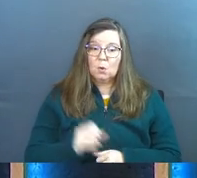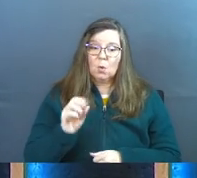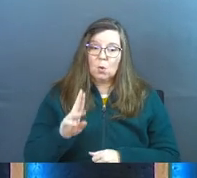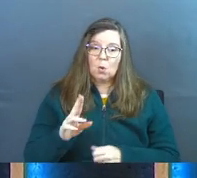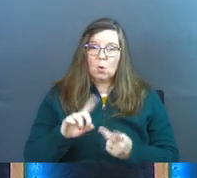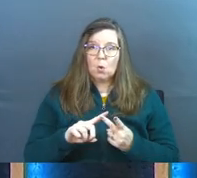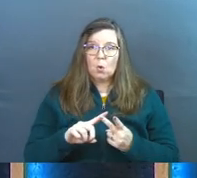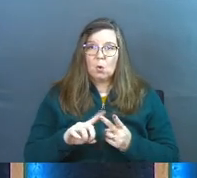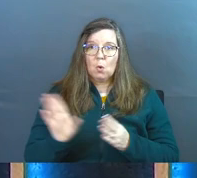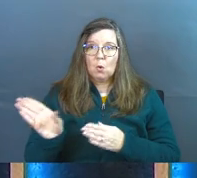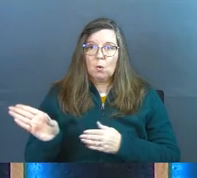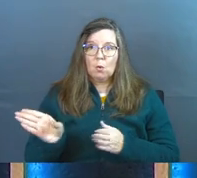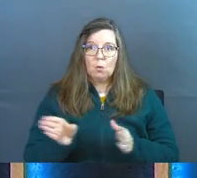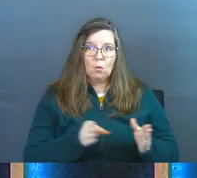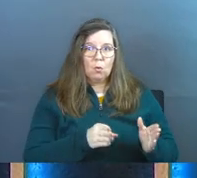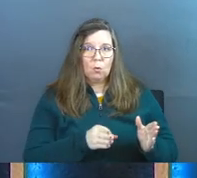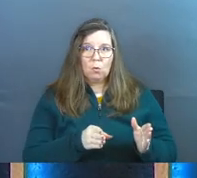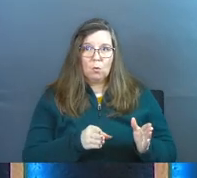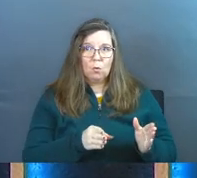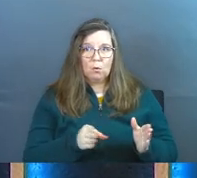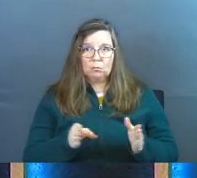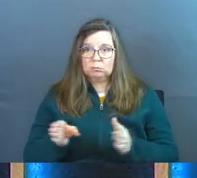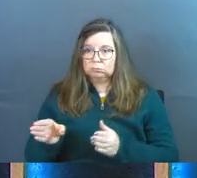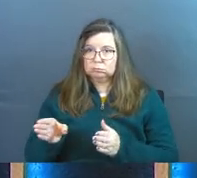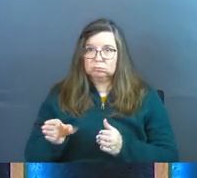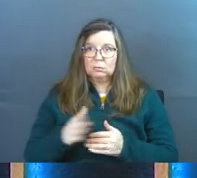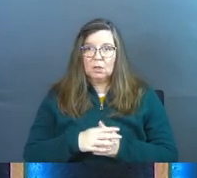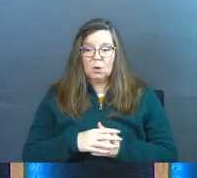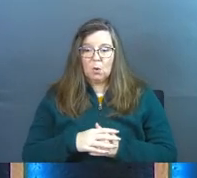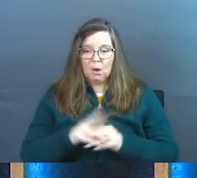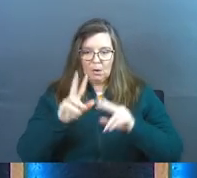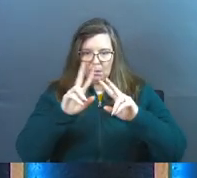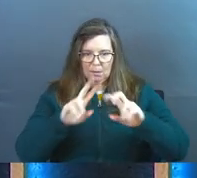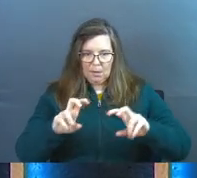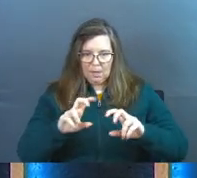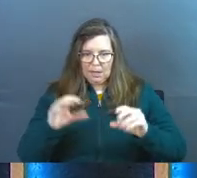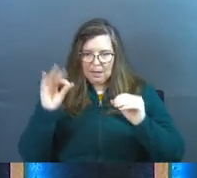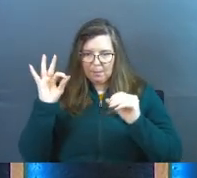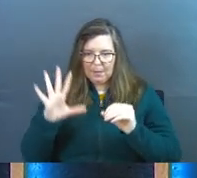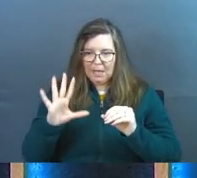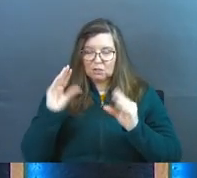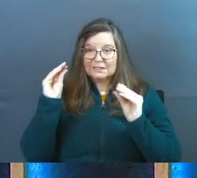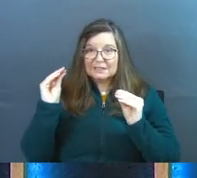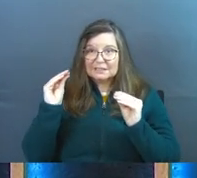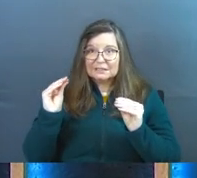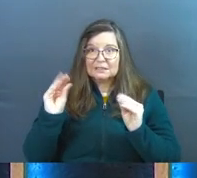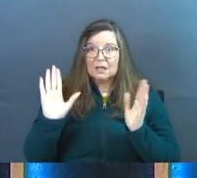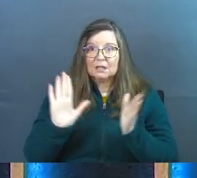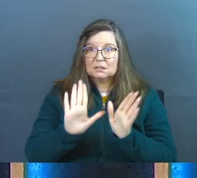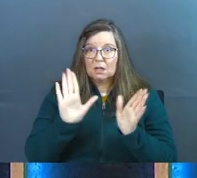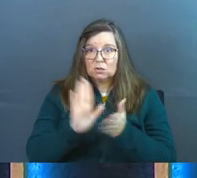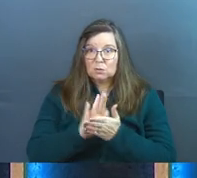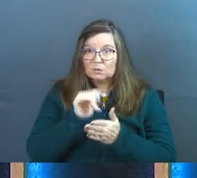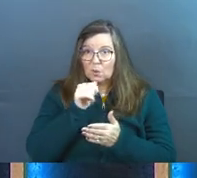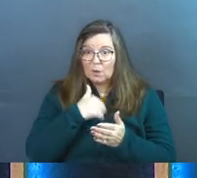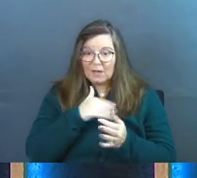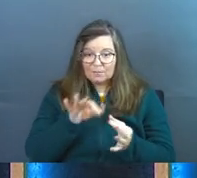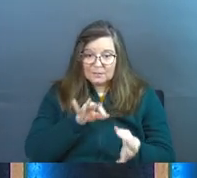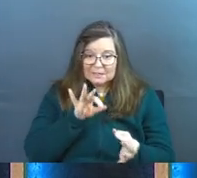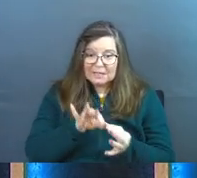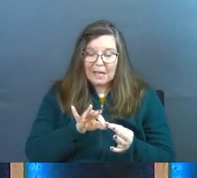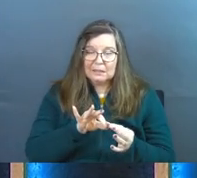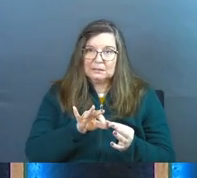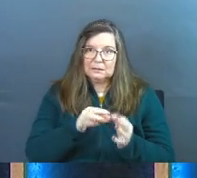Or I go and I analyze a pastor's teaching or a Sunday school leader's or a small group leader's teaching. And if they don't have